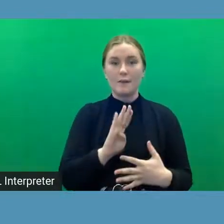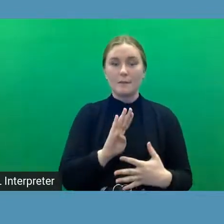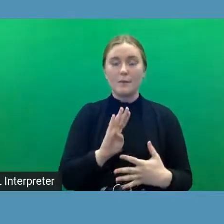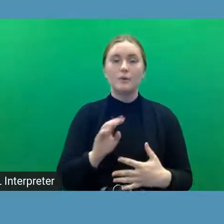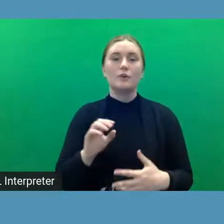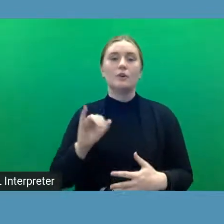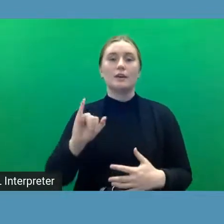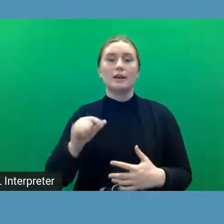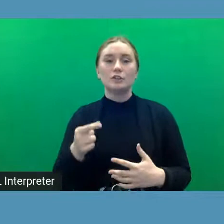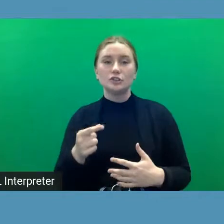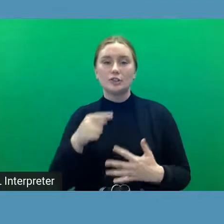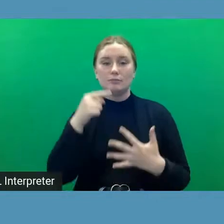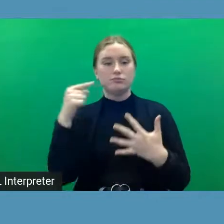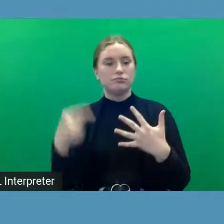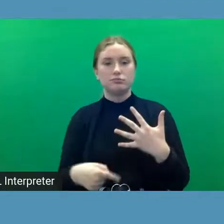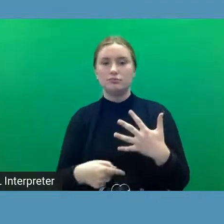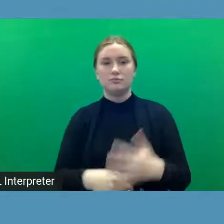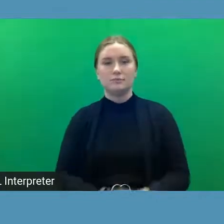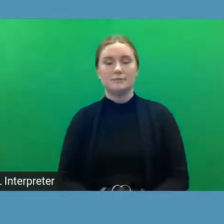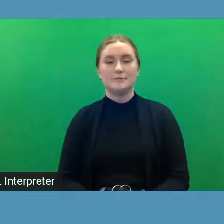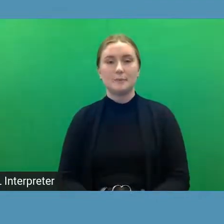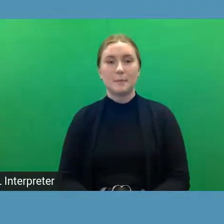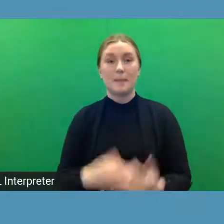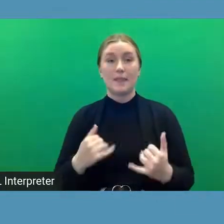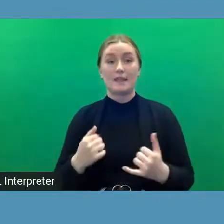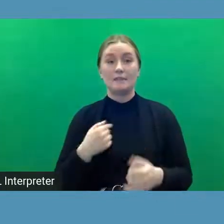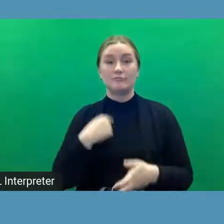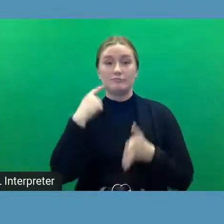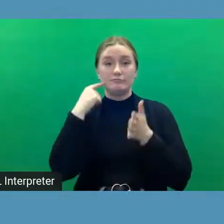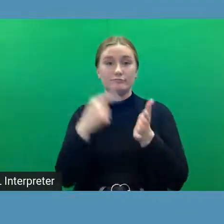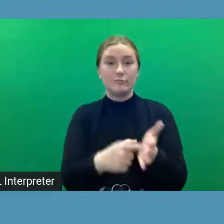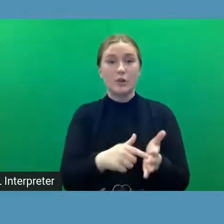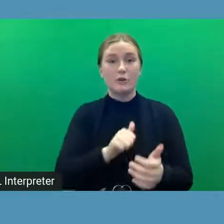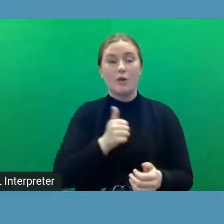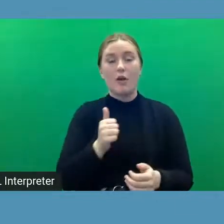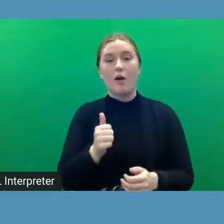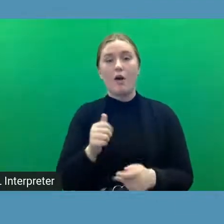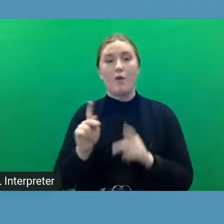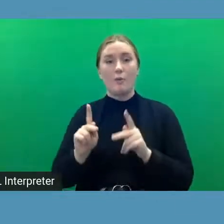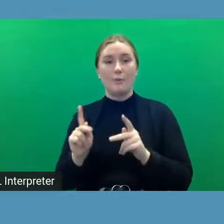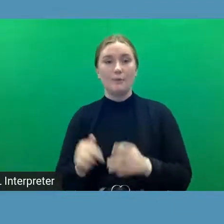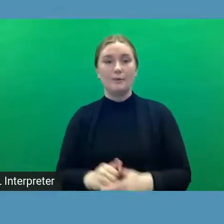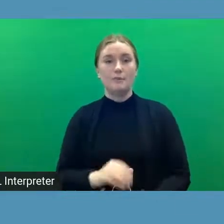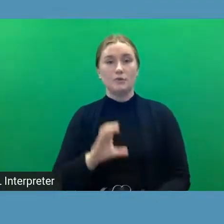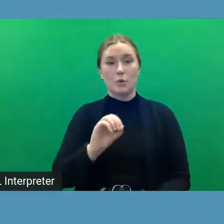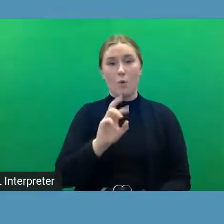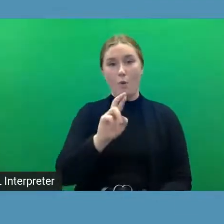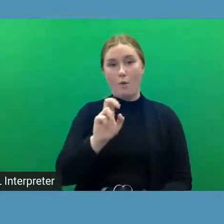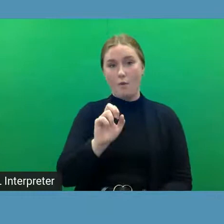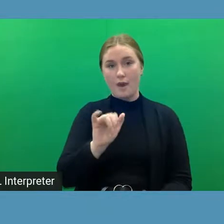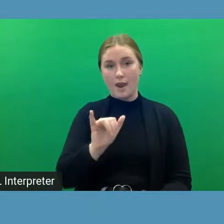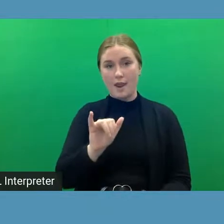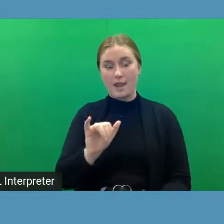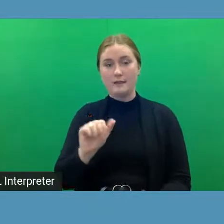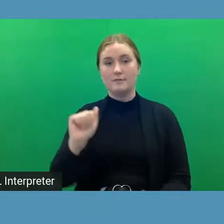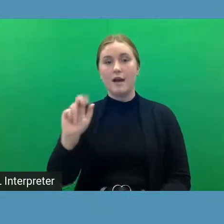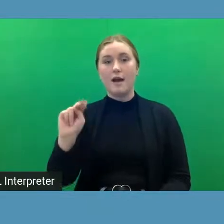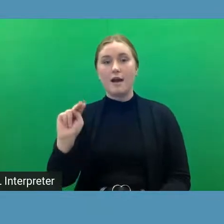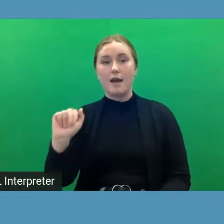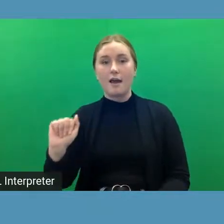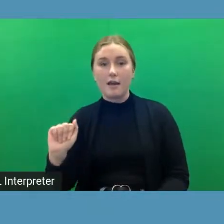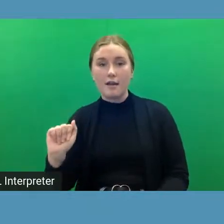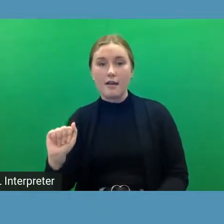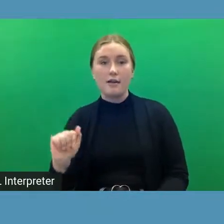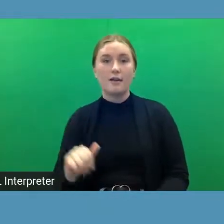my pleasure to acknowledge today's panelists, Sina Bahram, Corey Timpson, and Anna Chiaretta